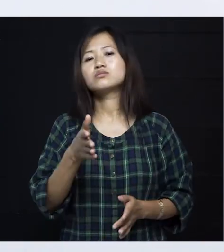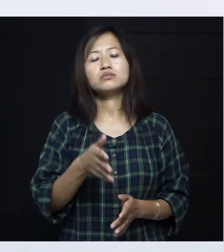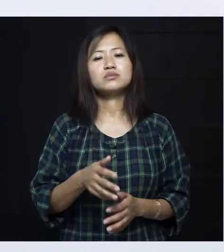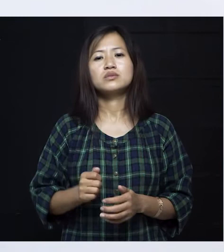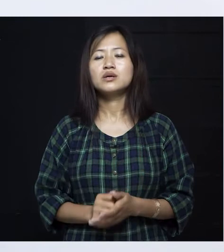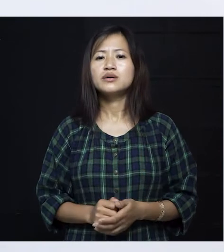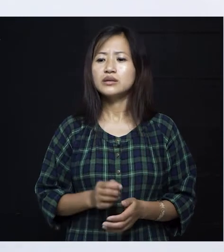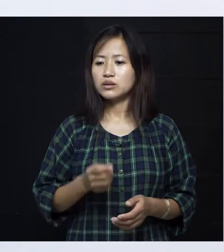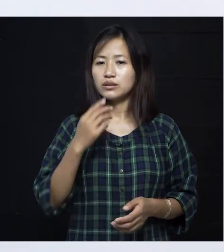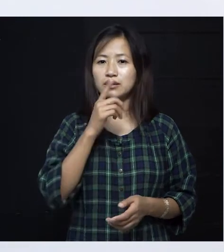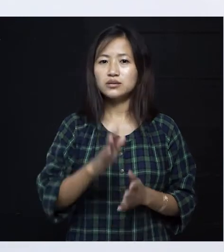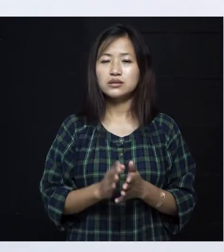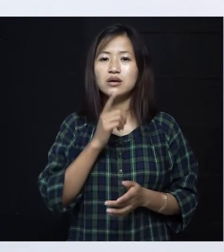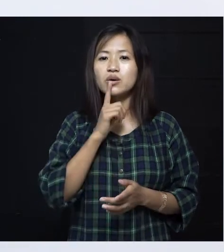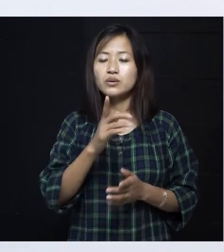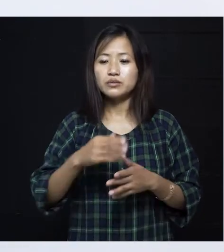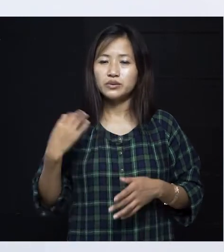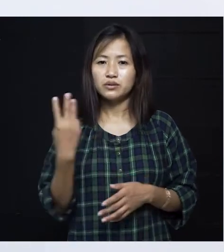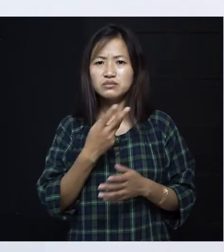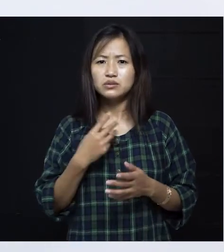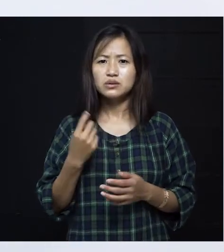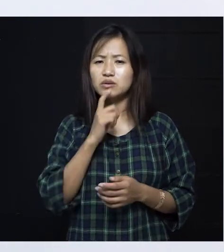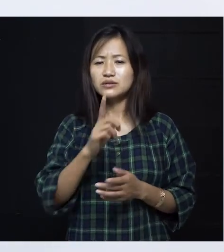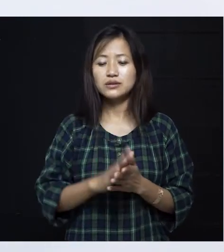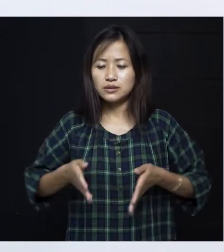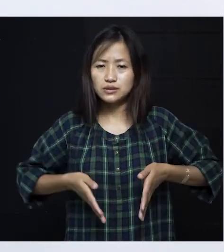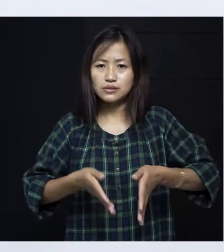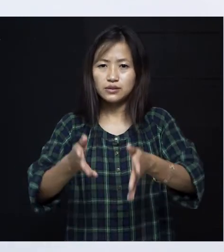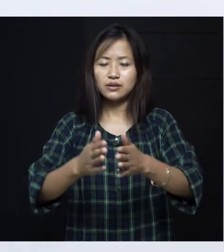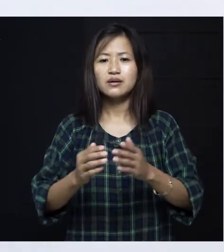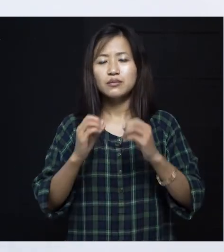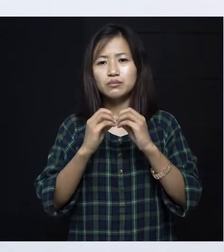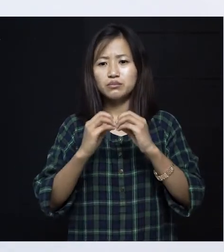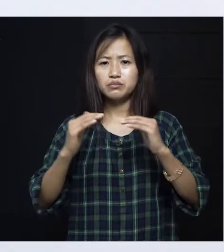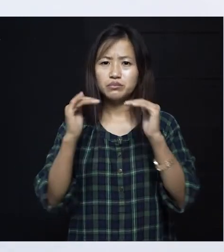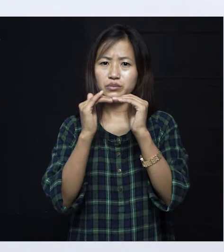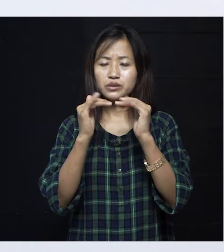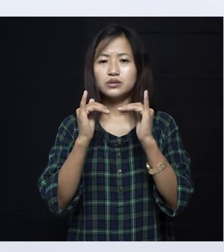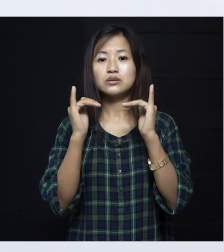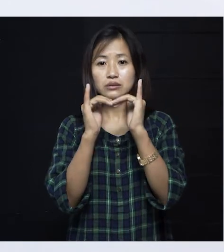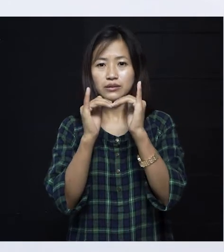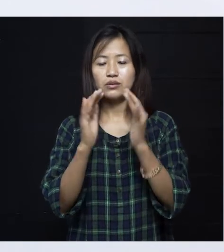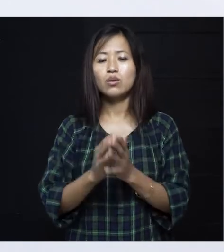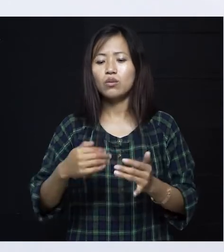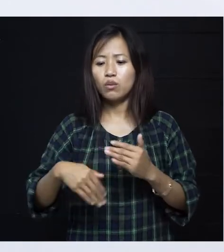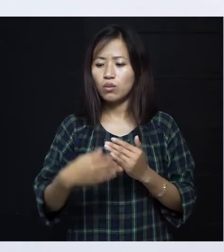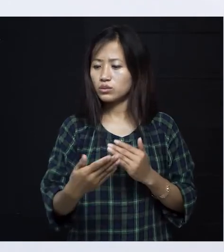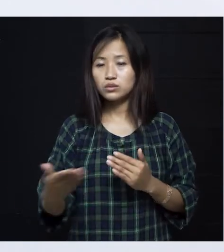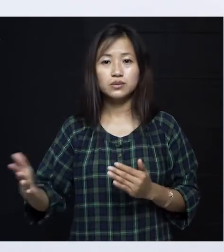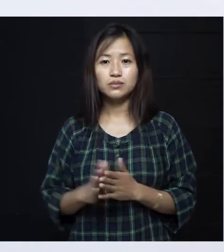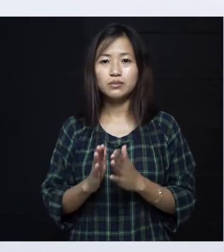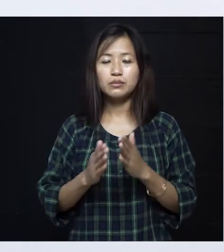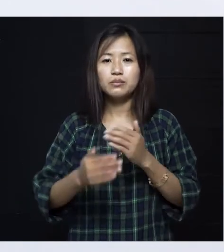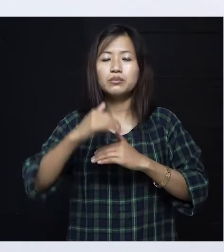when we say roads, it can also be to do with bridges. Okay, all those bridges and culvert and whatnot. So those which have